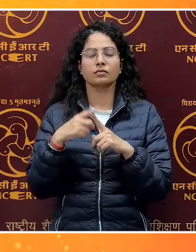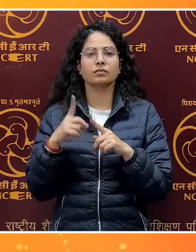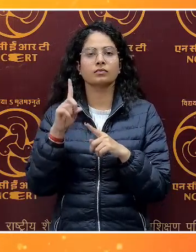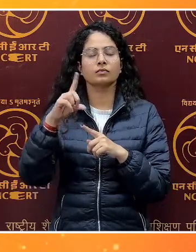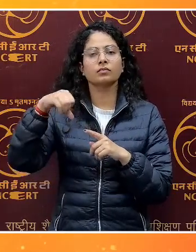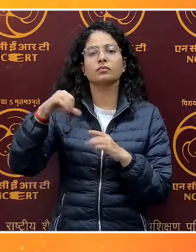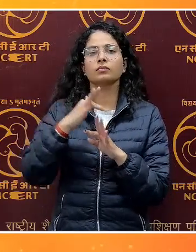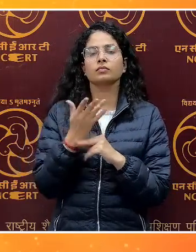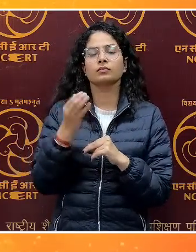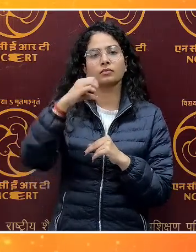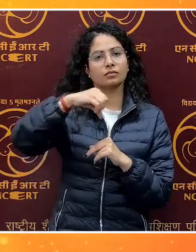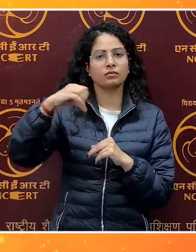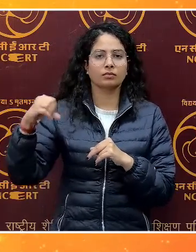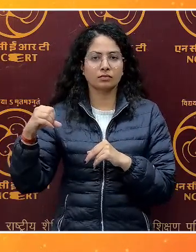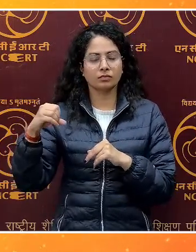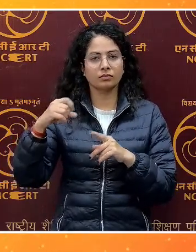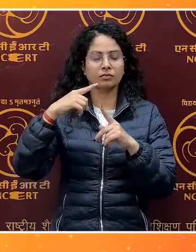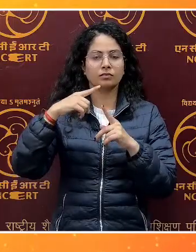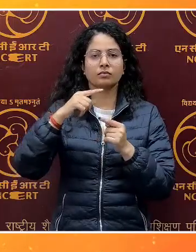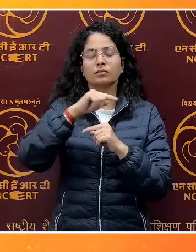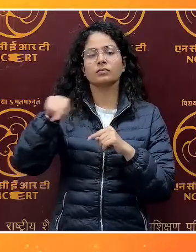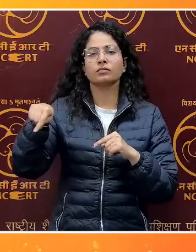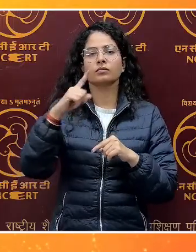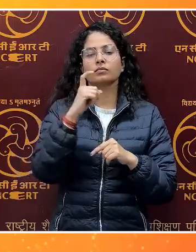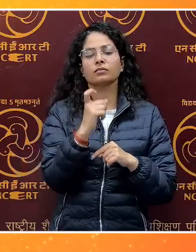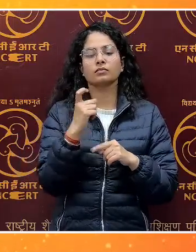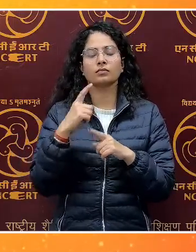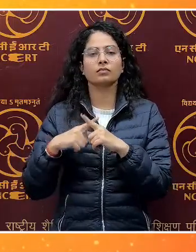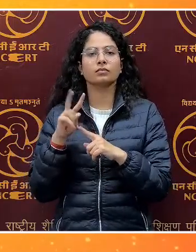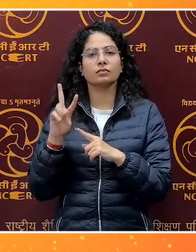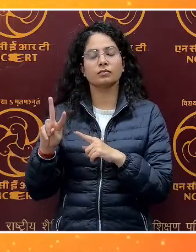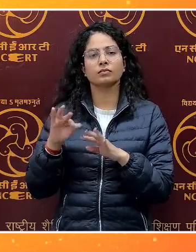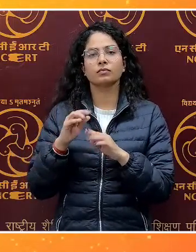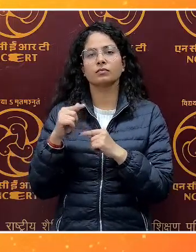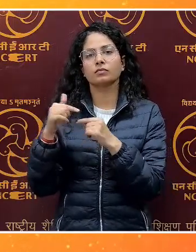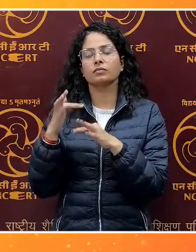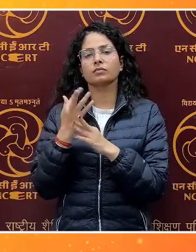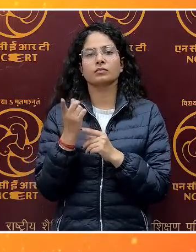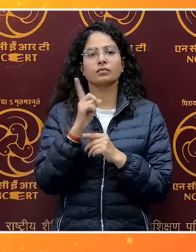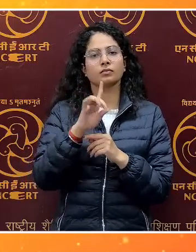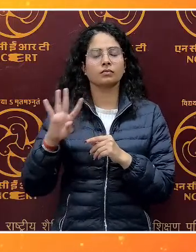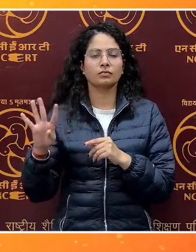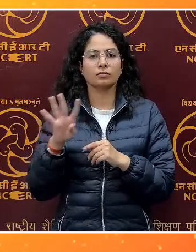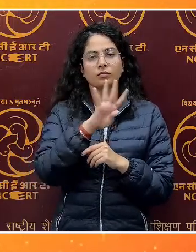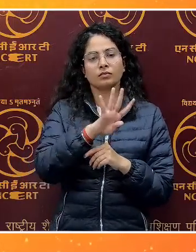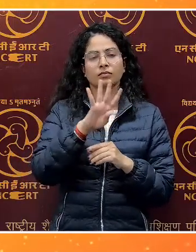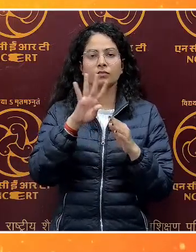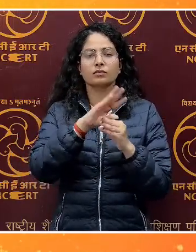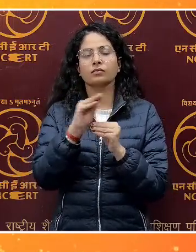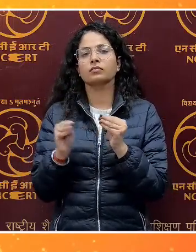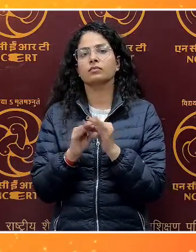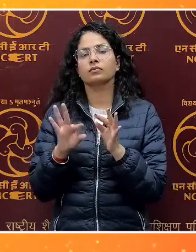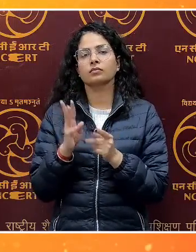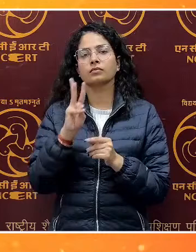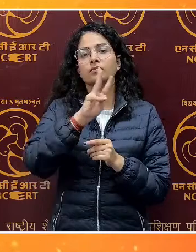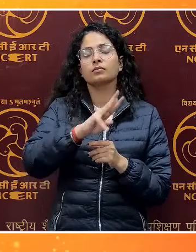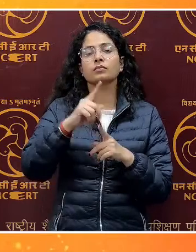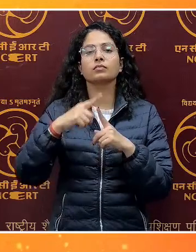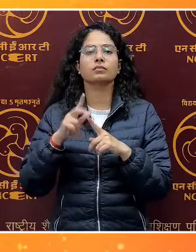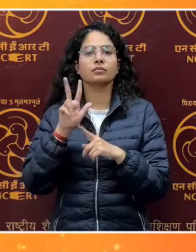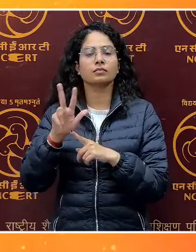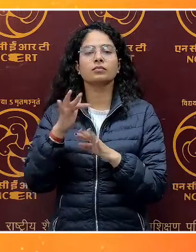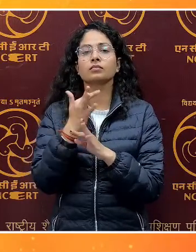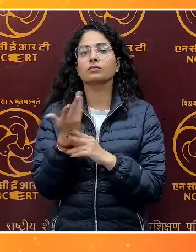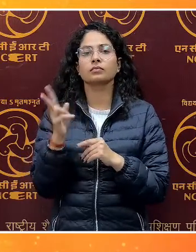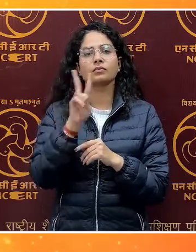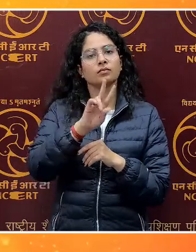99 upon 7 into 2 is 14. Here we have 4 plus what is 8 3s are, children?